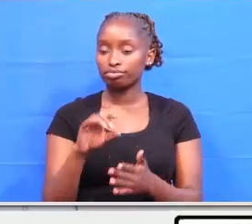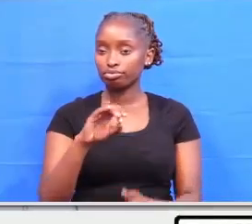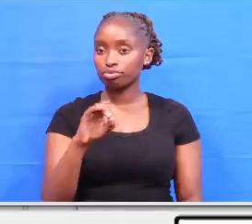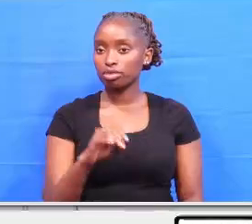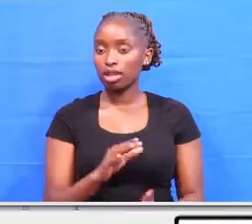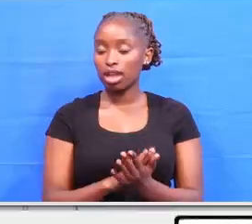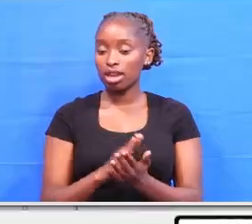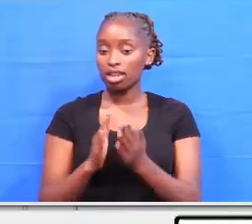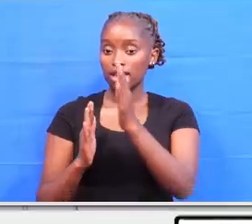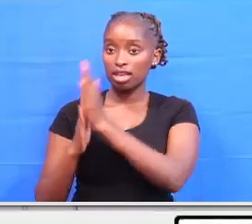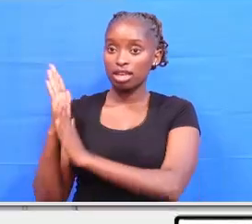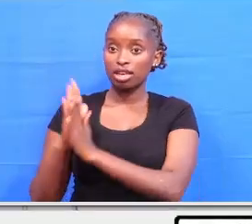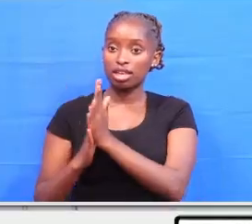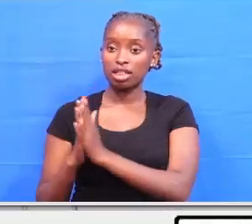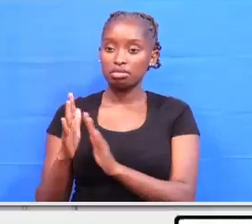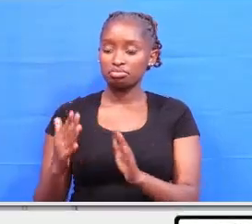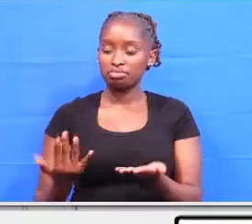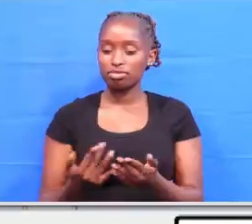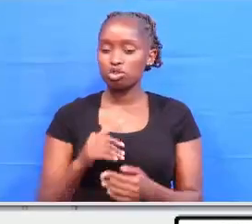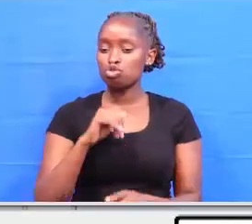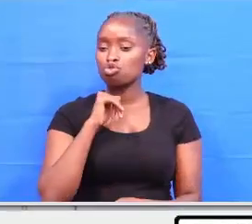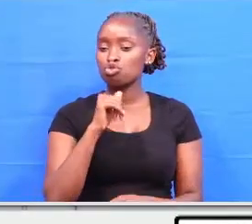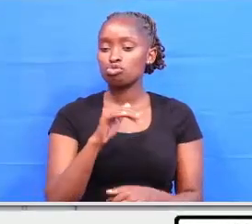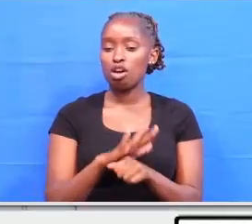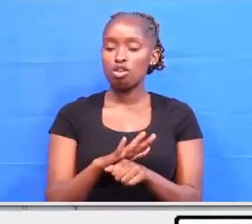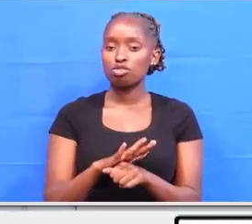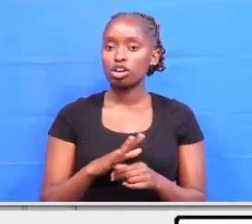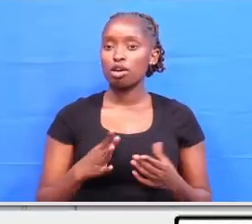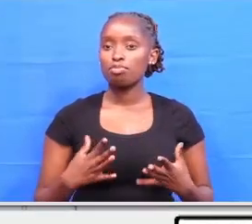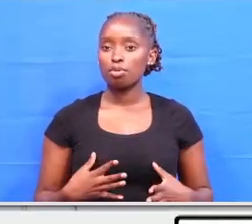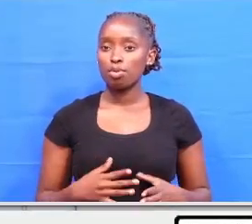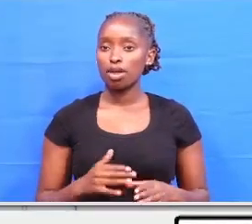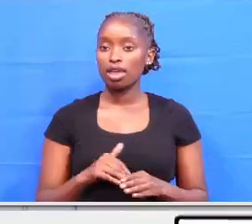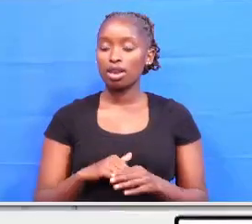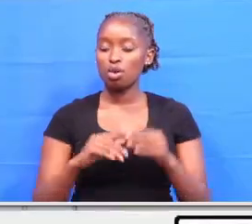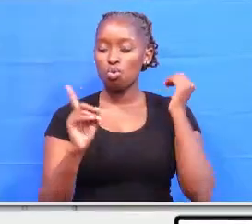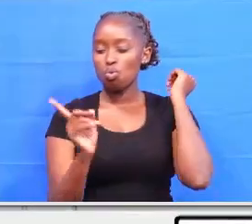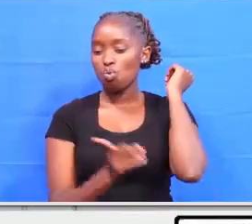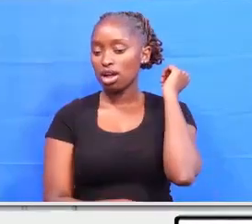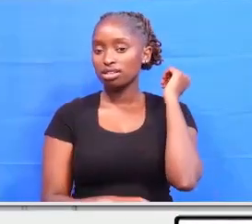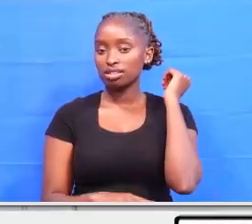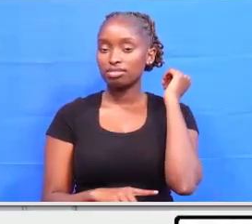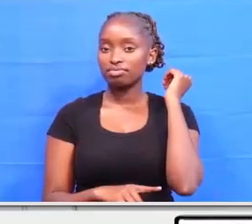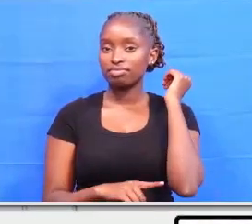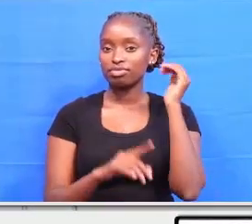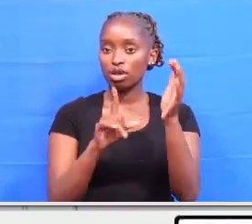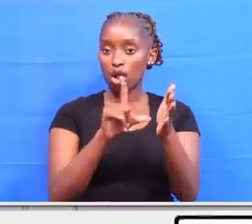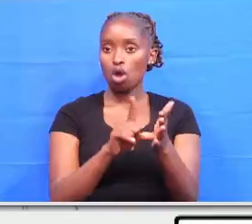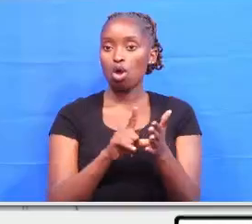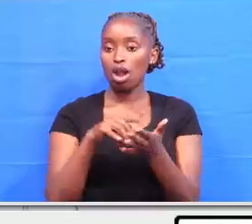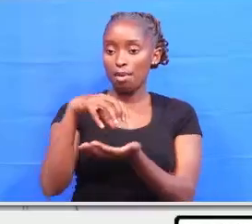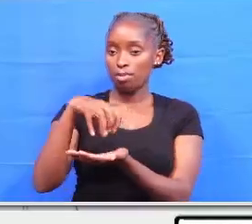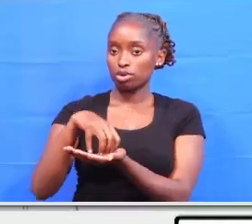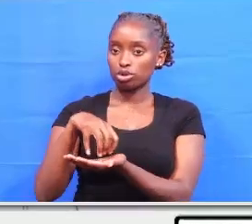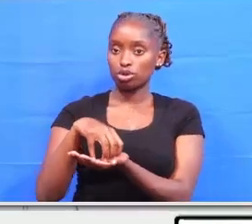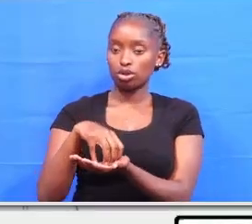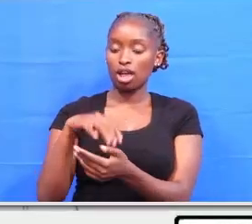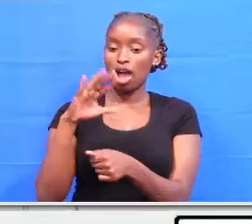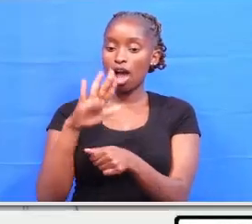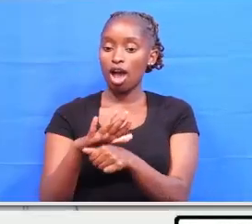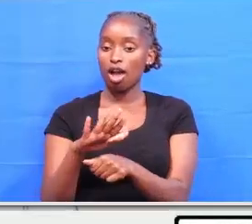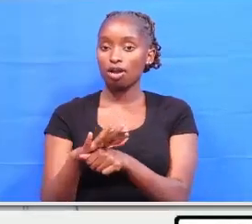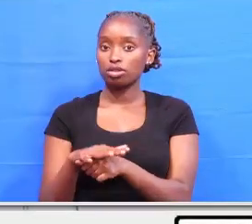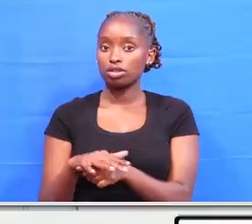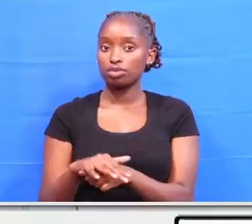that not many people are in the worst credit score position. Right. The majority have